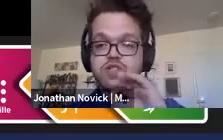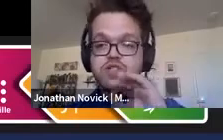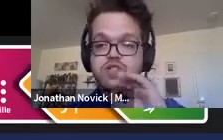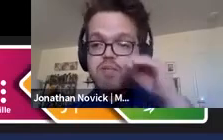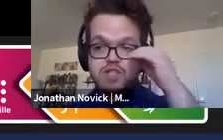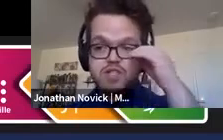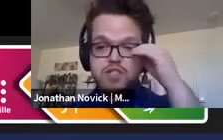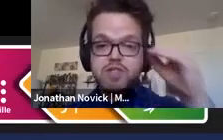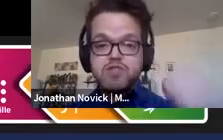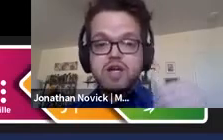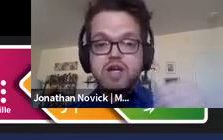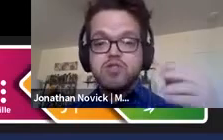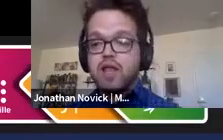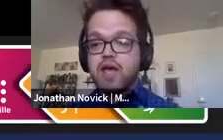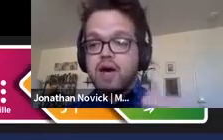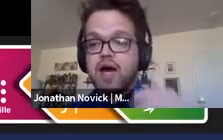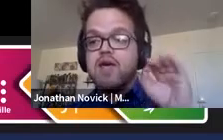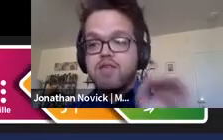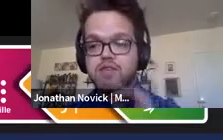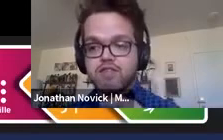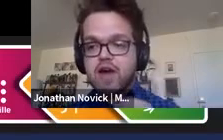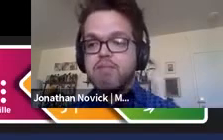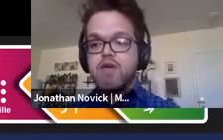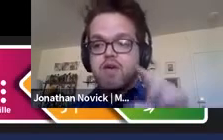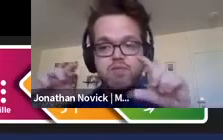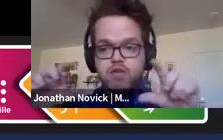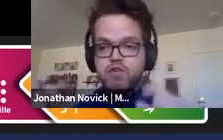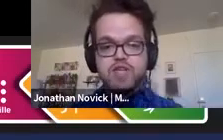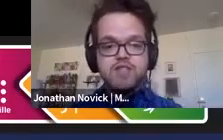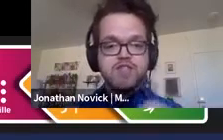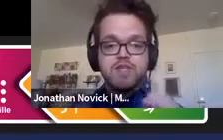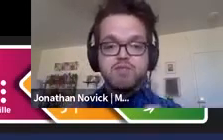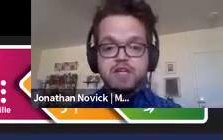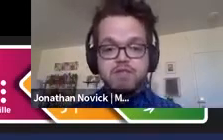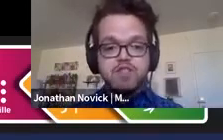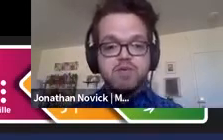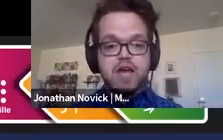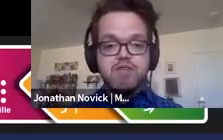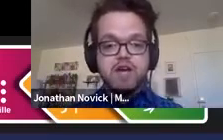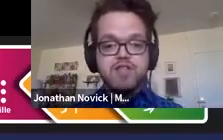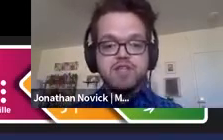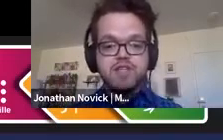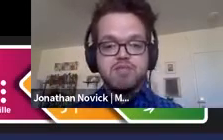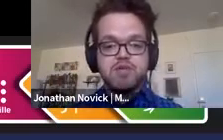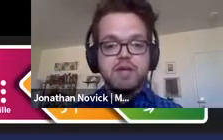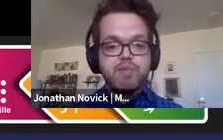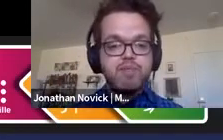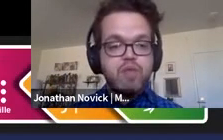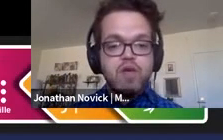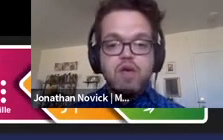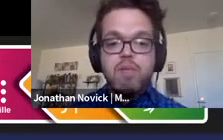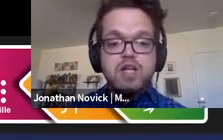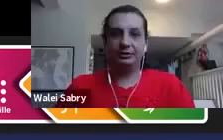request additional accommodations. Please reach out to Wale by this time. A few sentences makes a big difference when advertising accessibility.